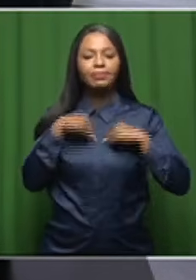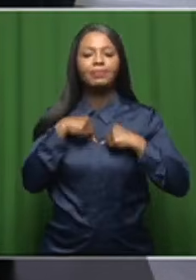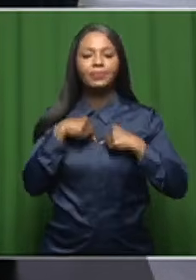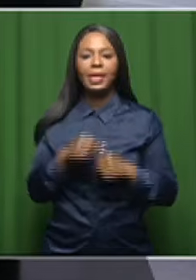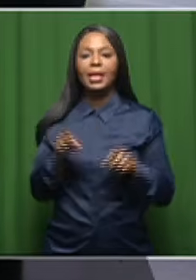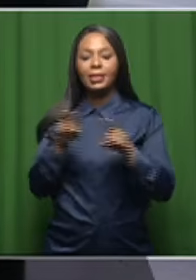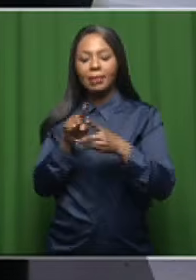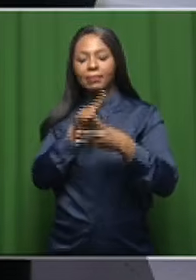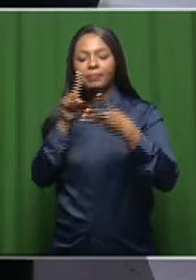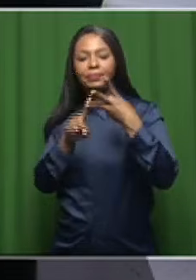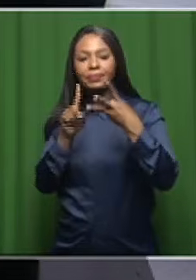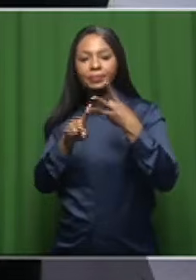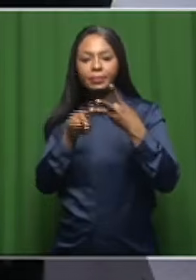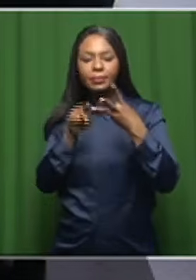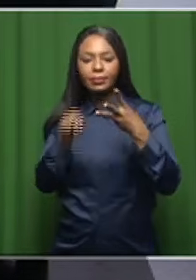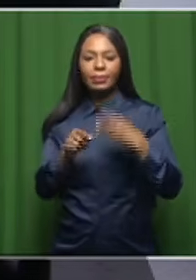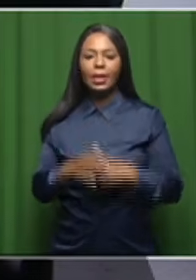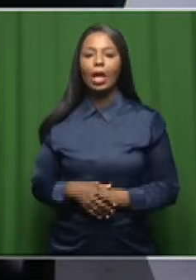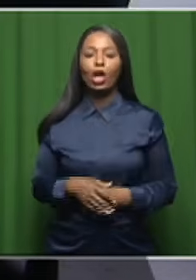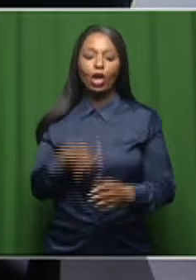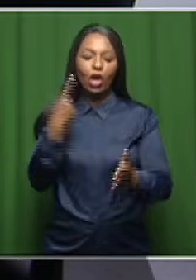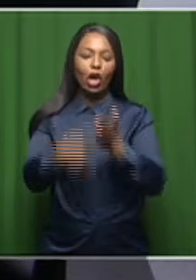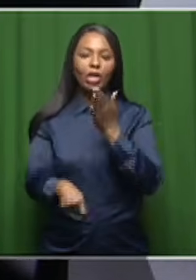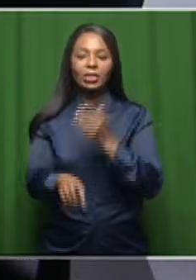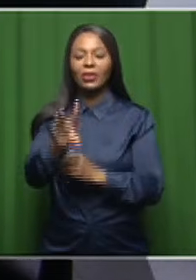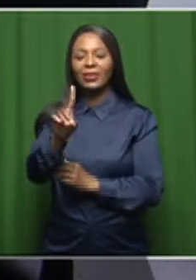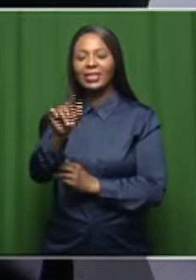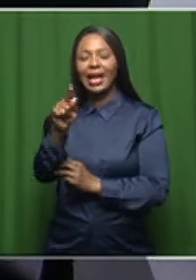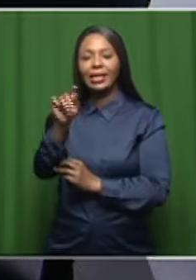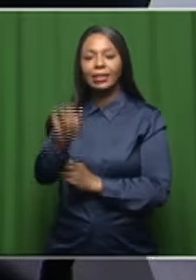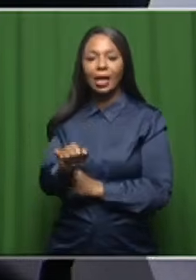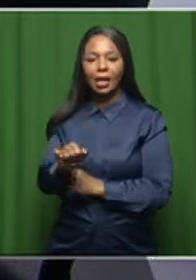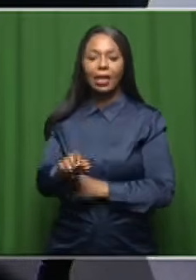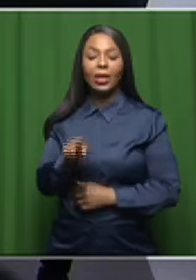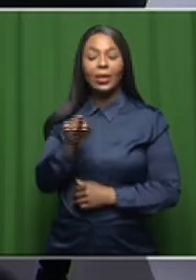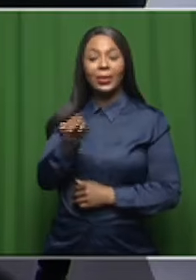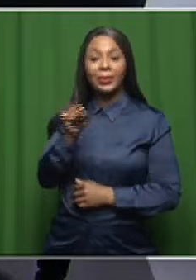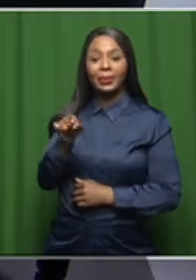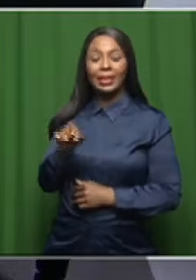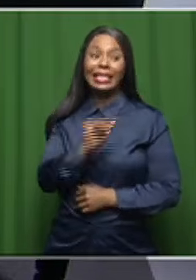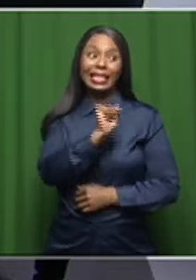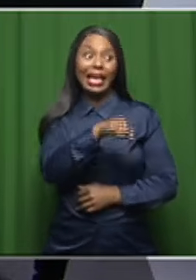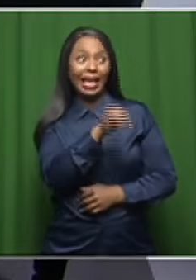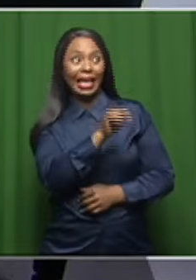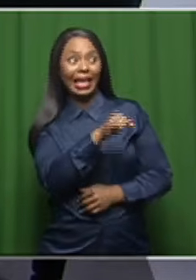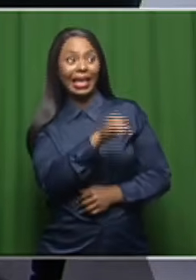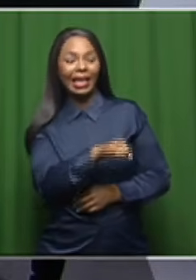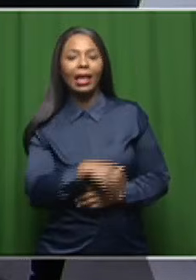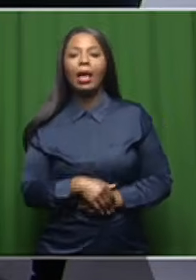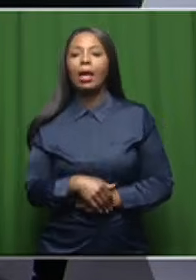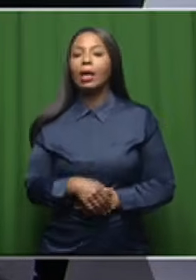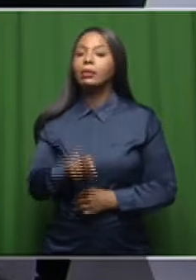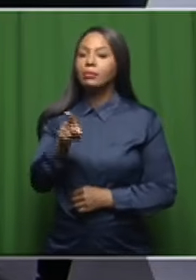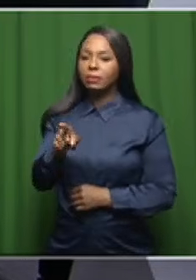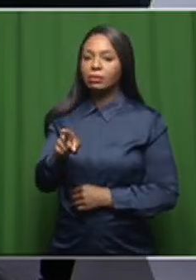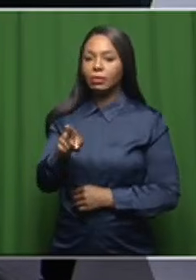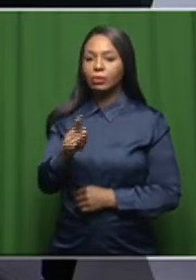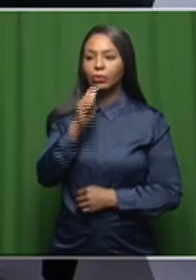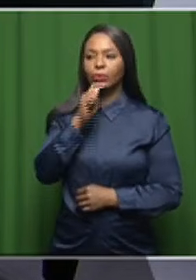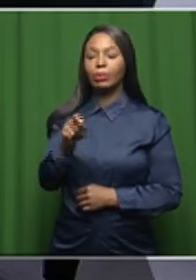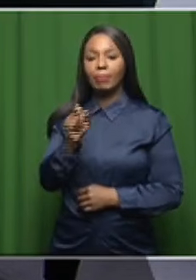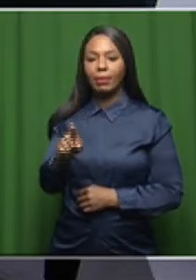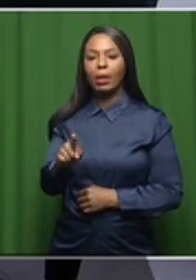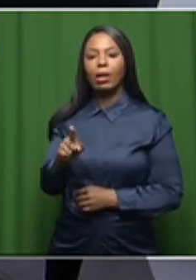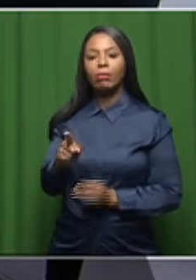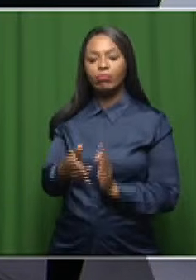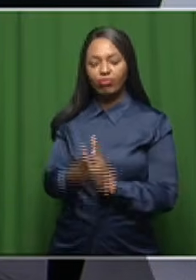what you addressed, the cost of data in our country. That is also another priority for us, and looking in terms